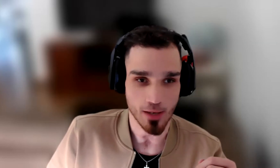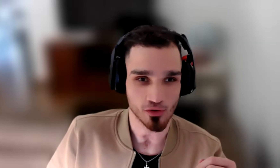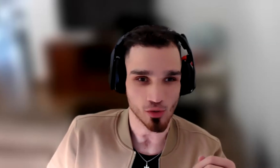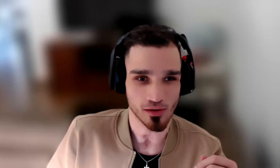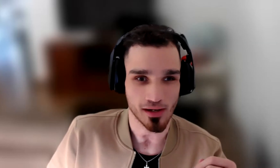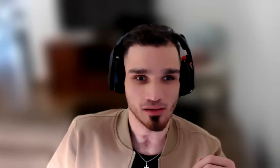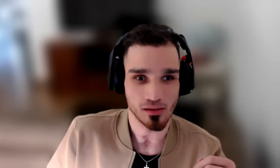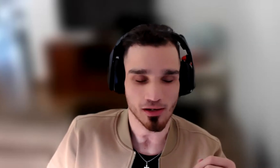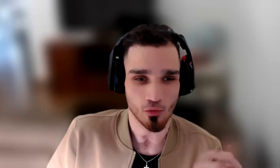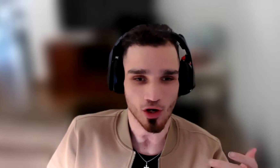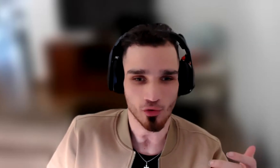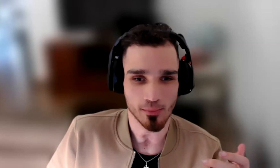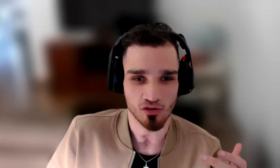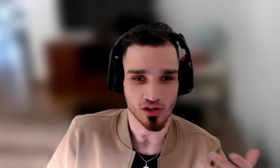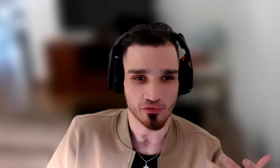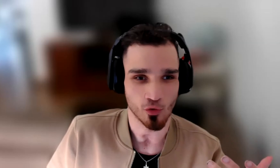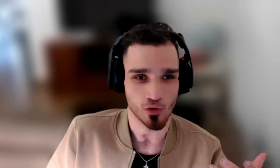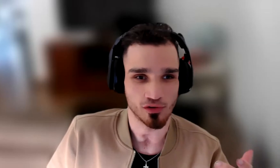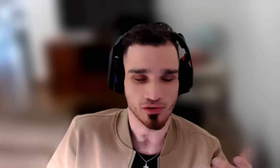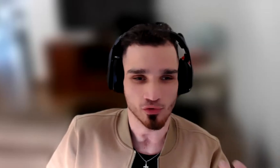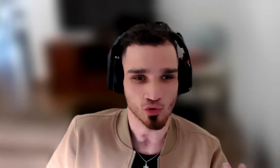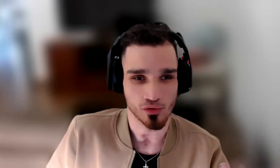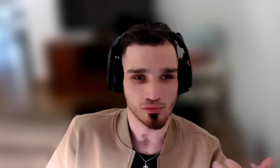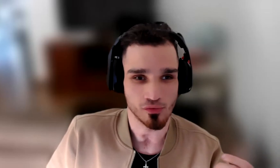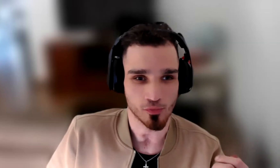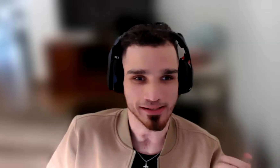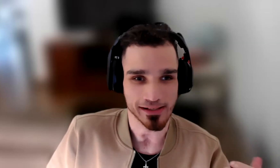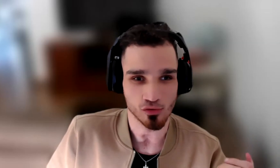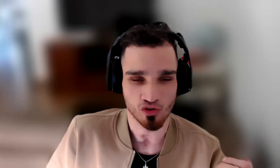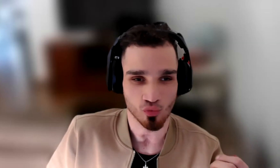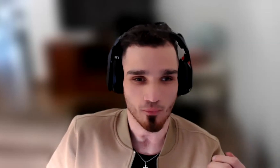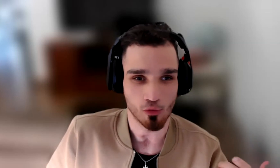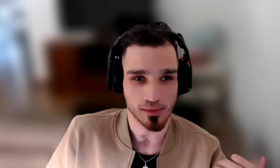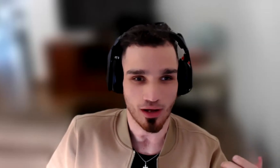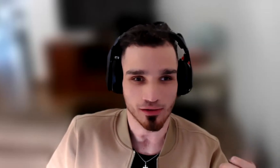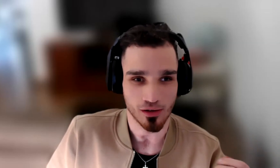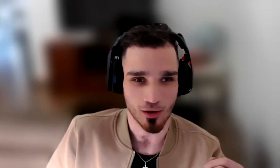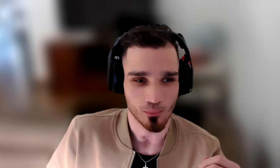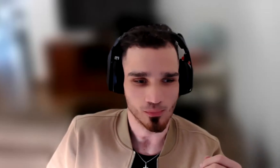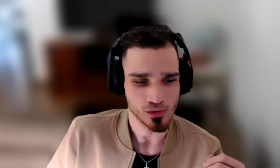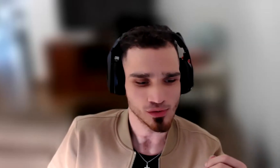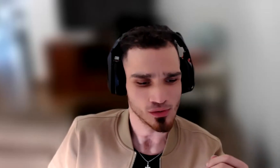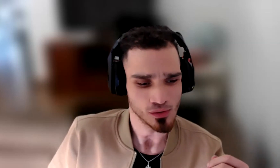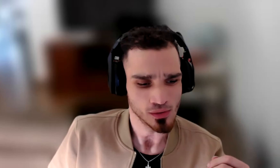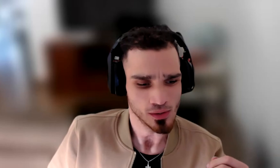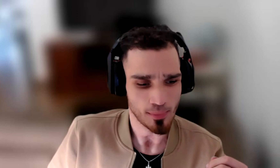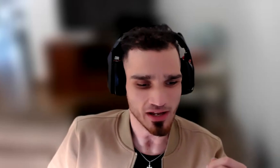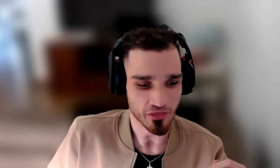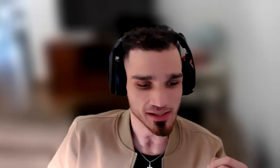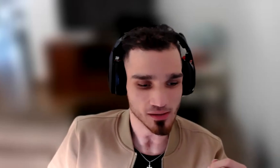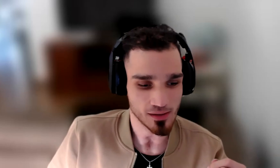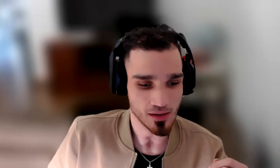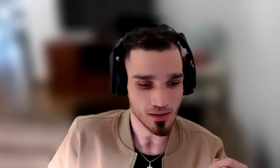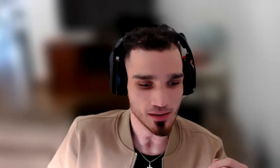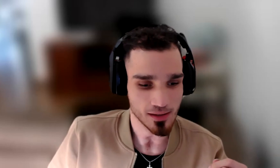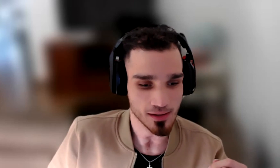not being able to communicate. And I would only imagine if you couldn't speak English, what that would be like. But I